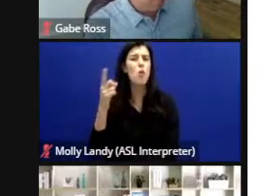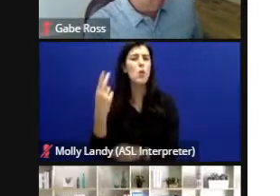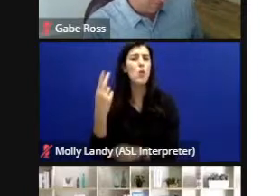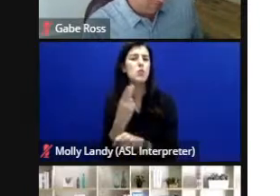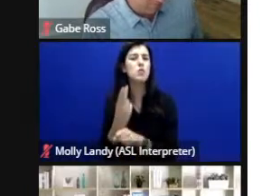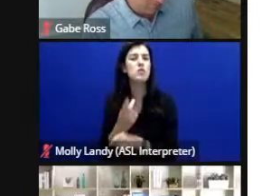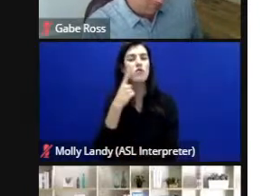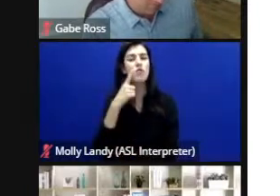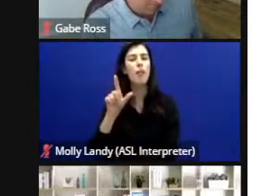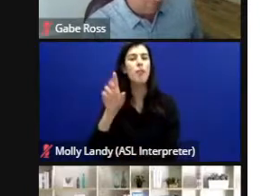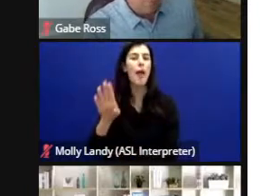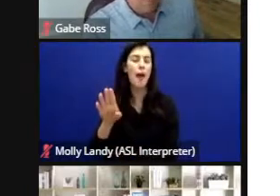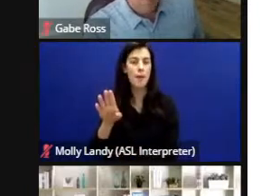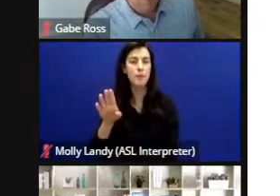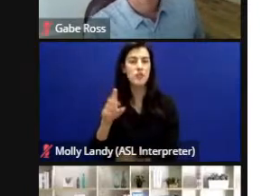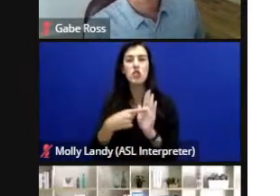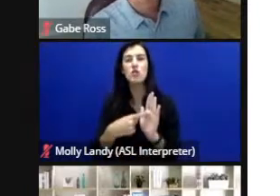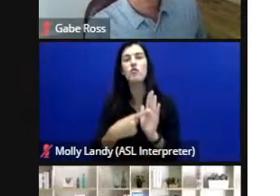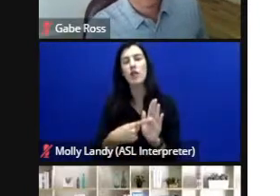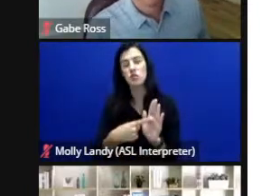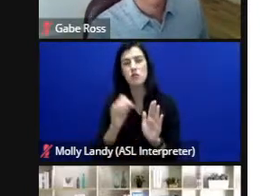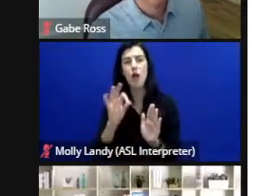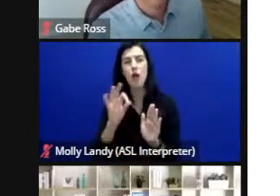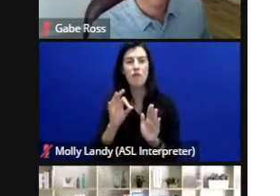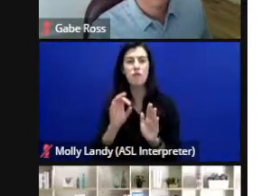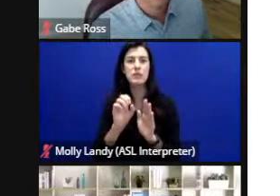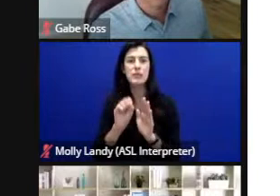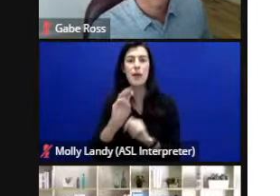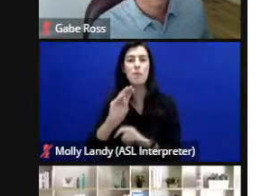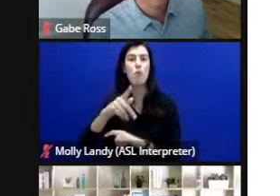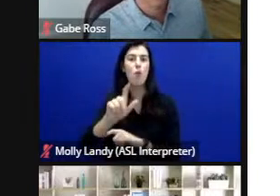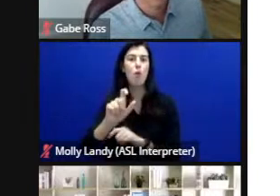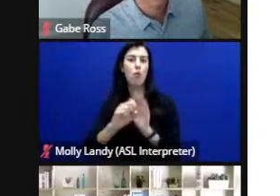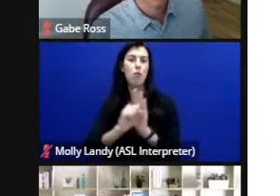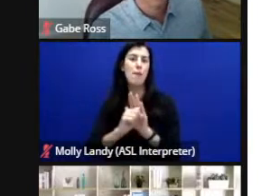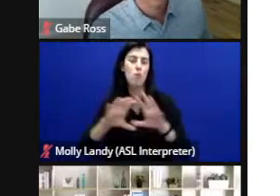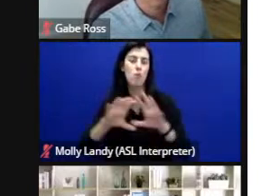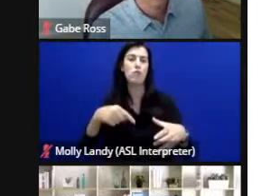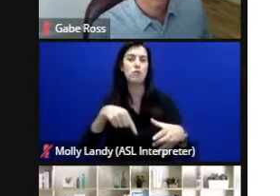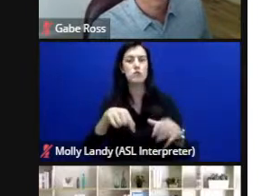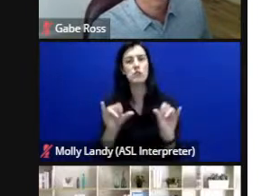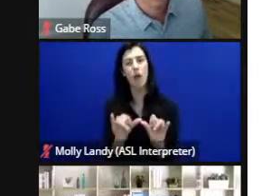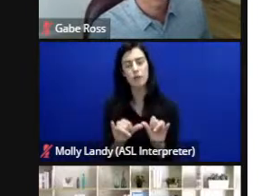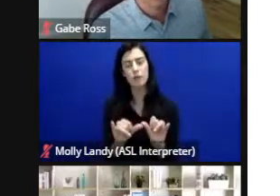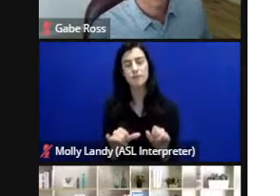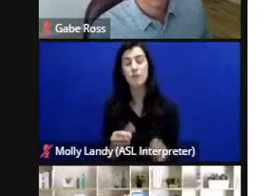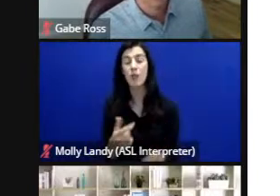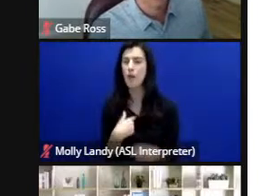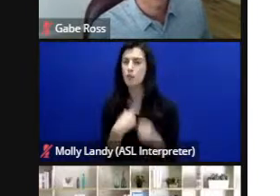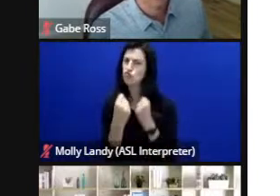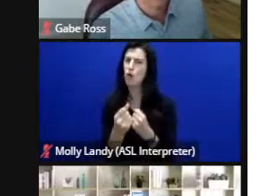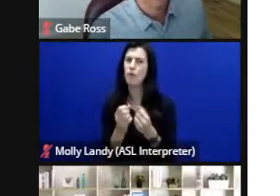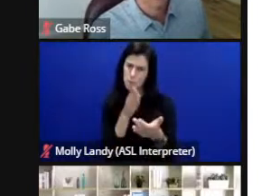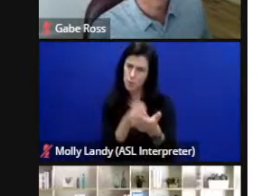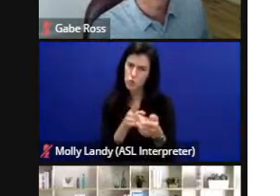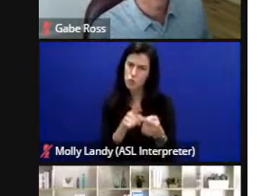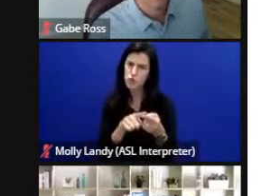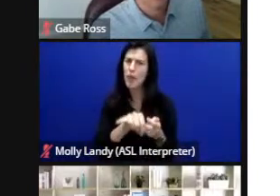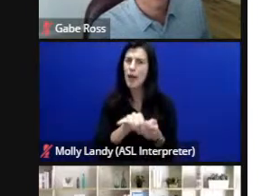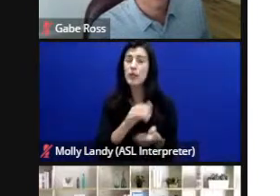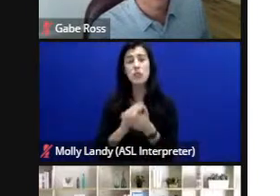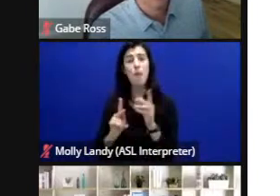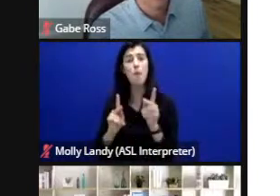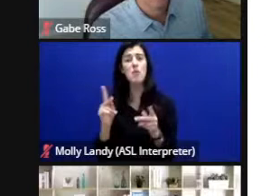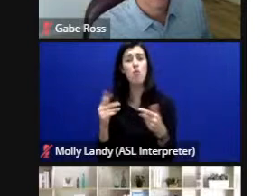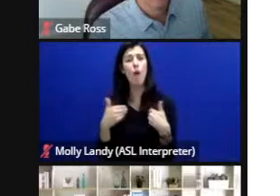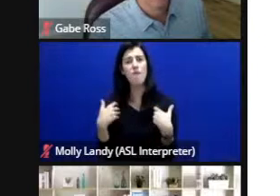generation of sample sizes. So I am strongly opposed to this. Some of us have health conditions that preclude us